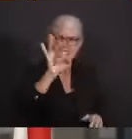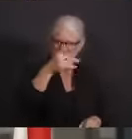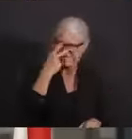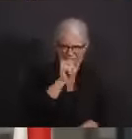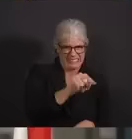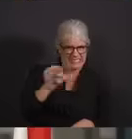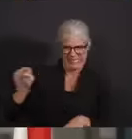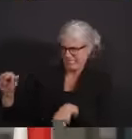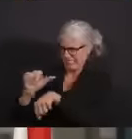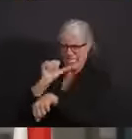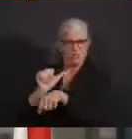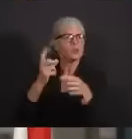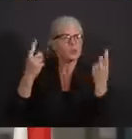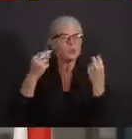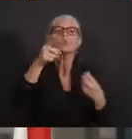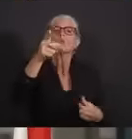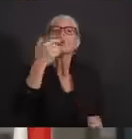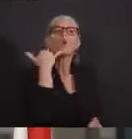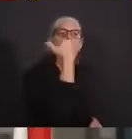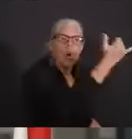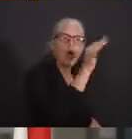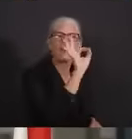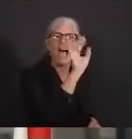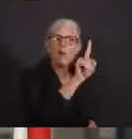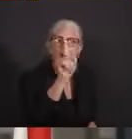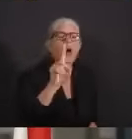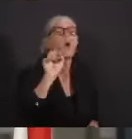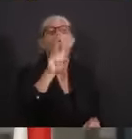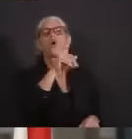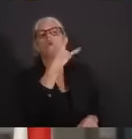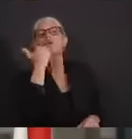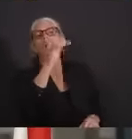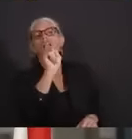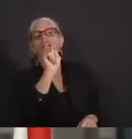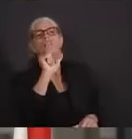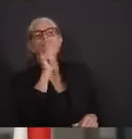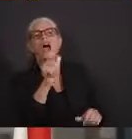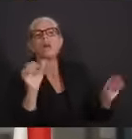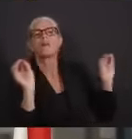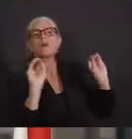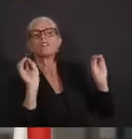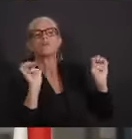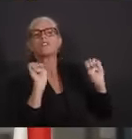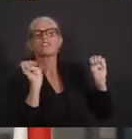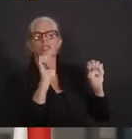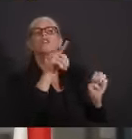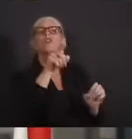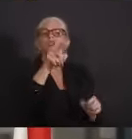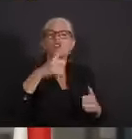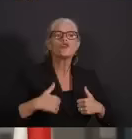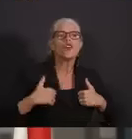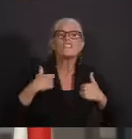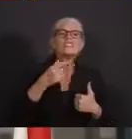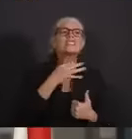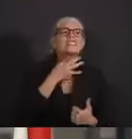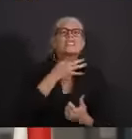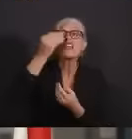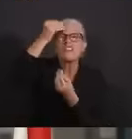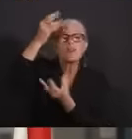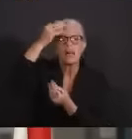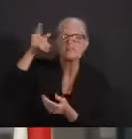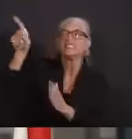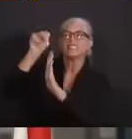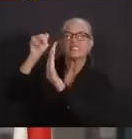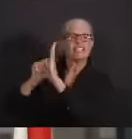your 911 lines or non-emergency lines. Residents needing information can continue to call our State Assistance Information Line, which will be open